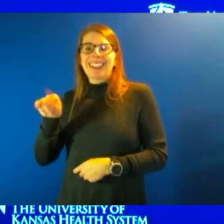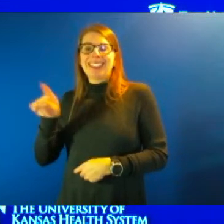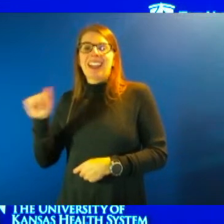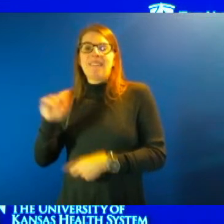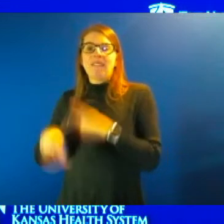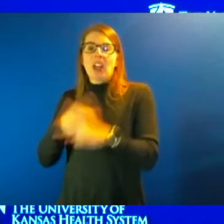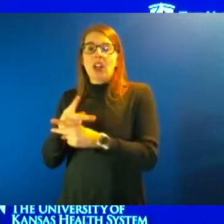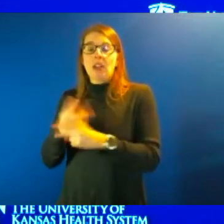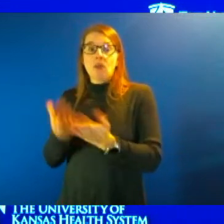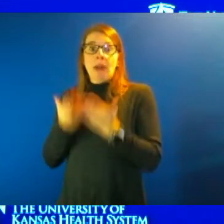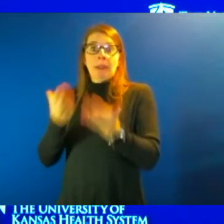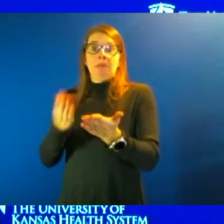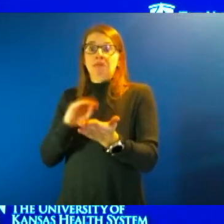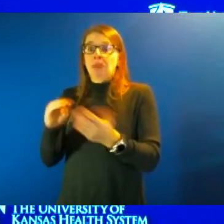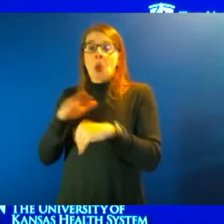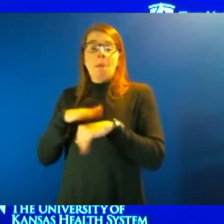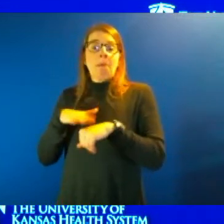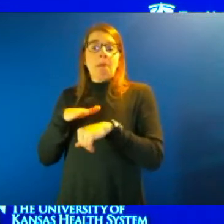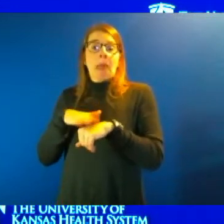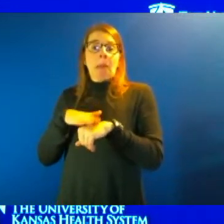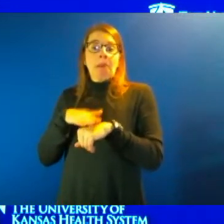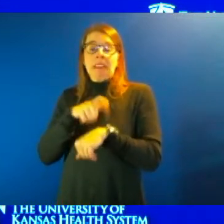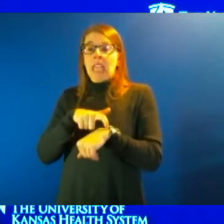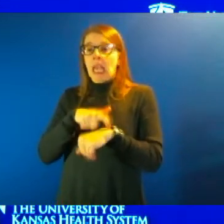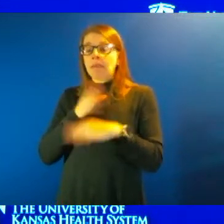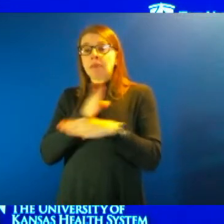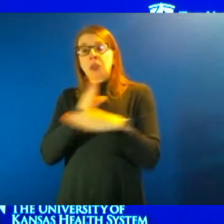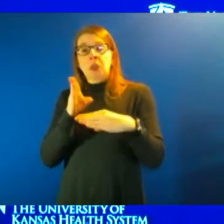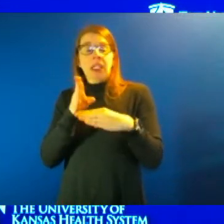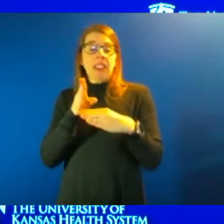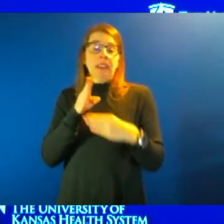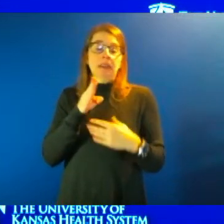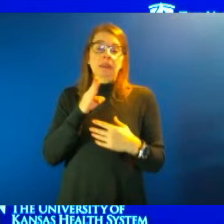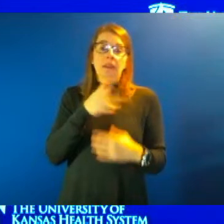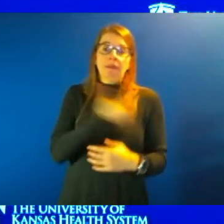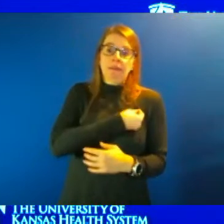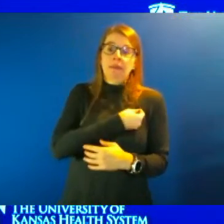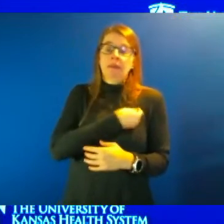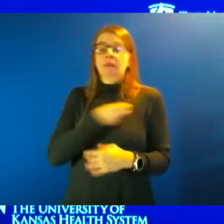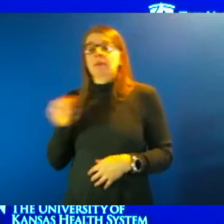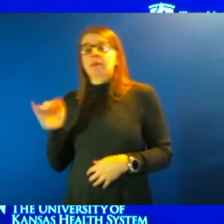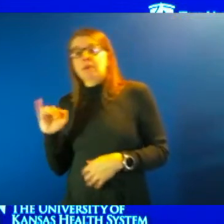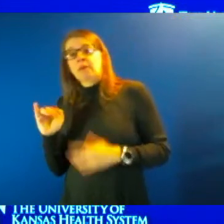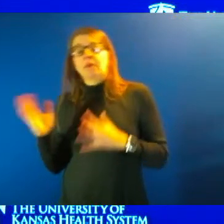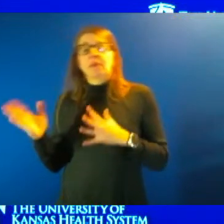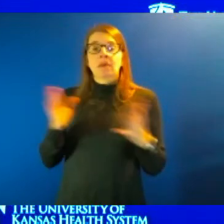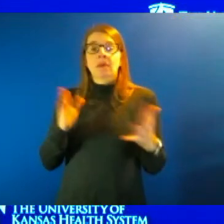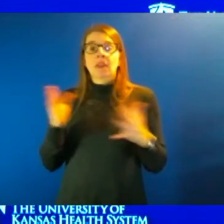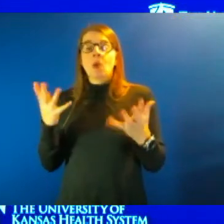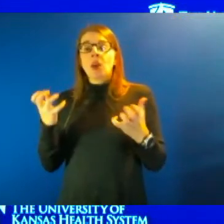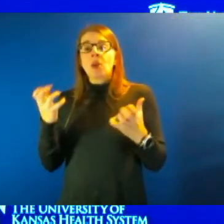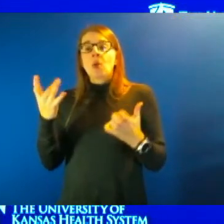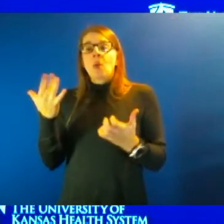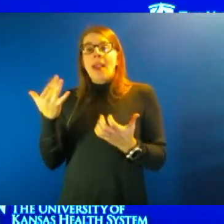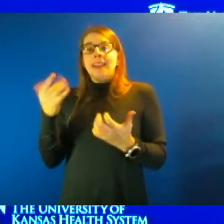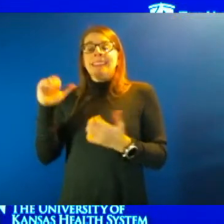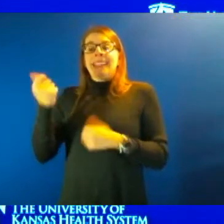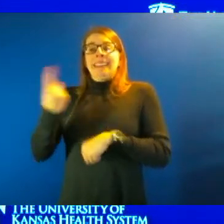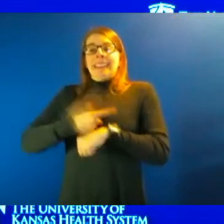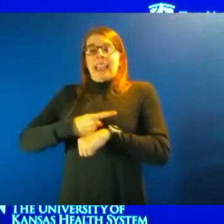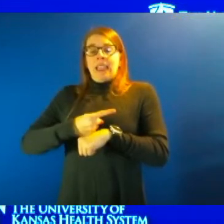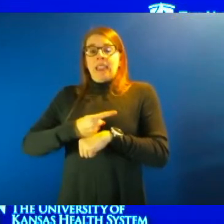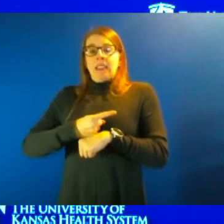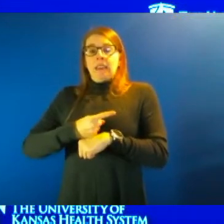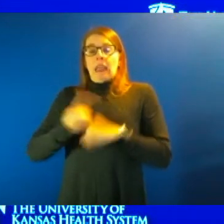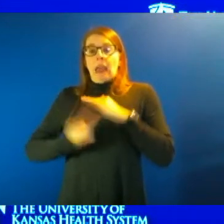is no minimum time between getting infected and getting vaccinated, other than you want to wait that 10 days while you're isolating so you're not out spreading